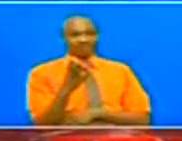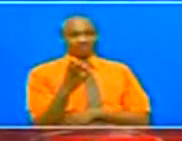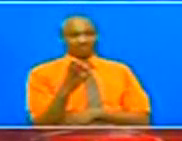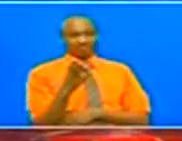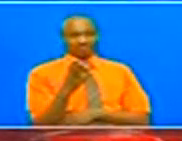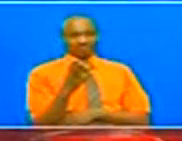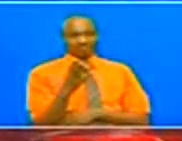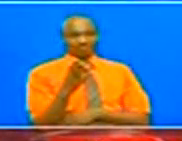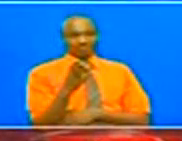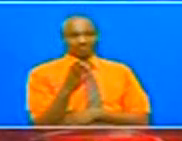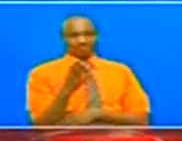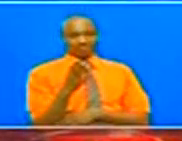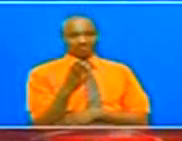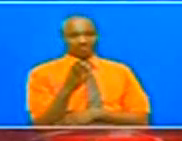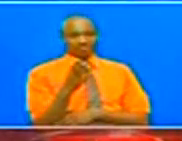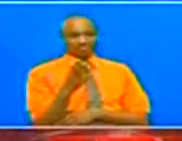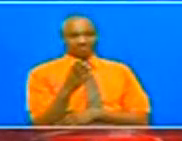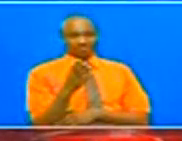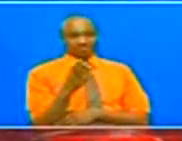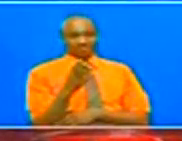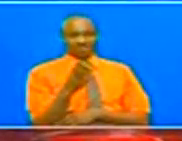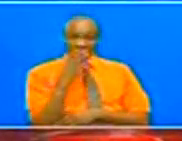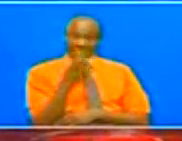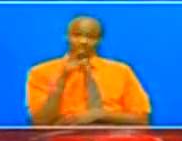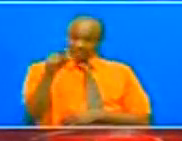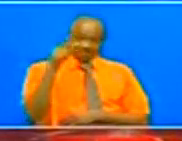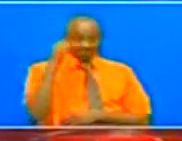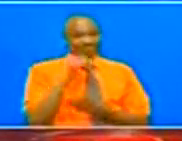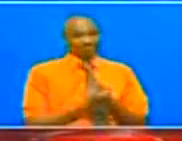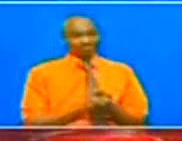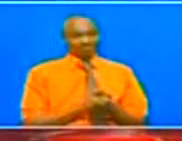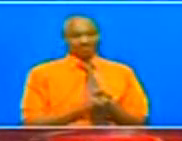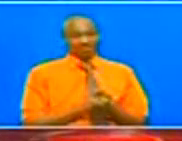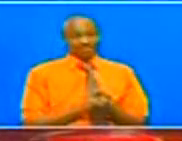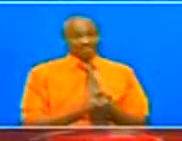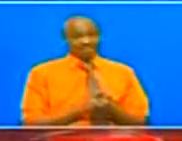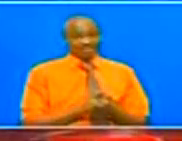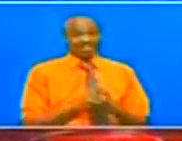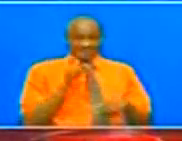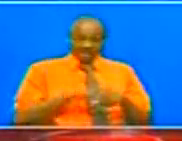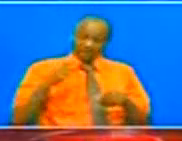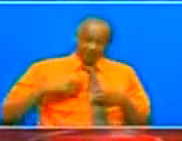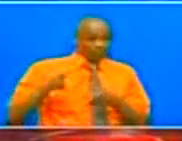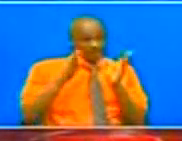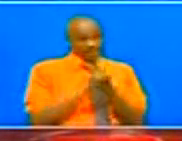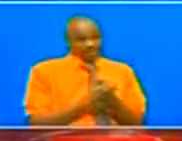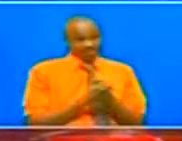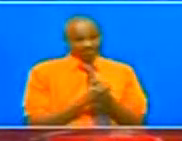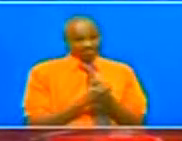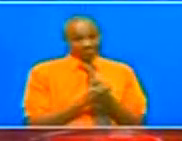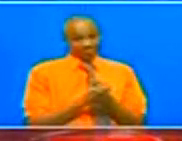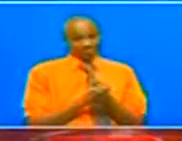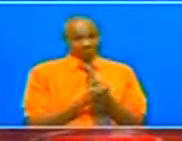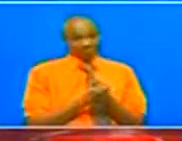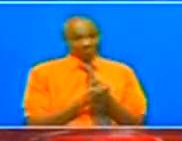on. But this is intelligence. The same intelligence that has misled Kenya. Thank you. The same intelligence. Listen, at least we have intelligence. You guys have no intelligence.